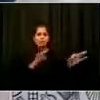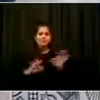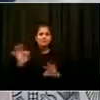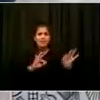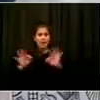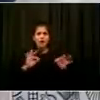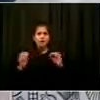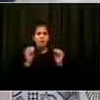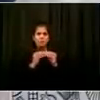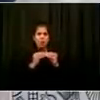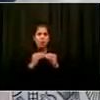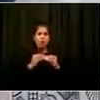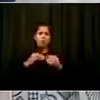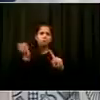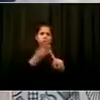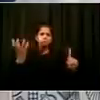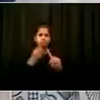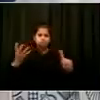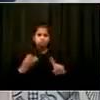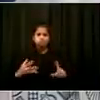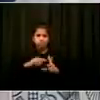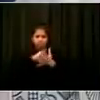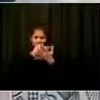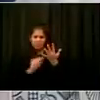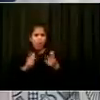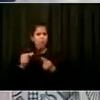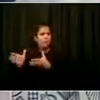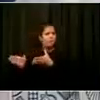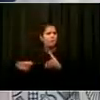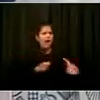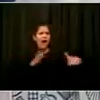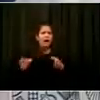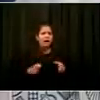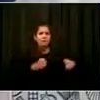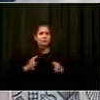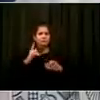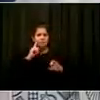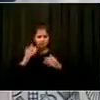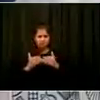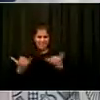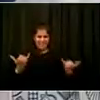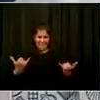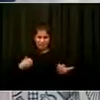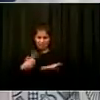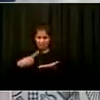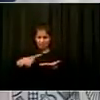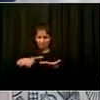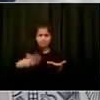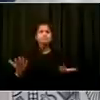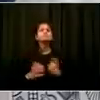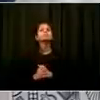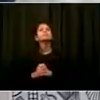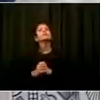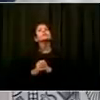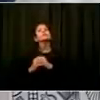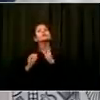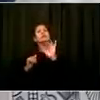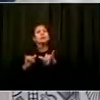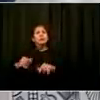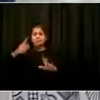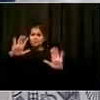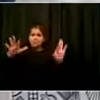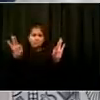Because remember, we do have, every day we get better and better news on vaccines. We have a new administration in Washington that's going to totally overhaul the approach